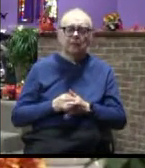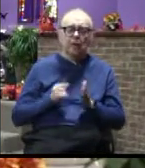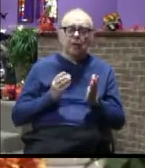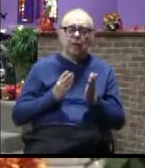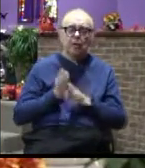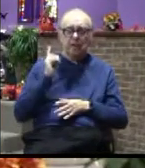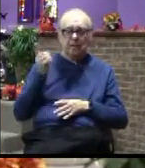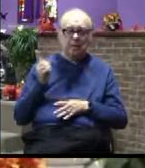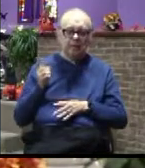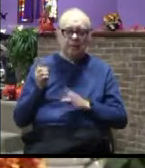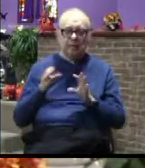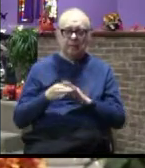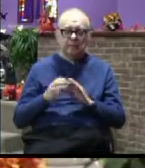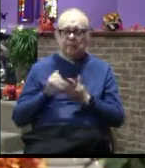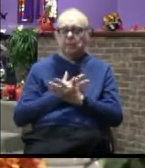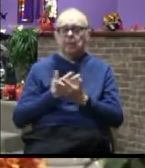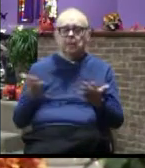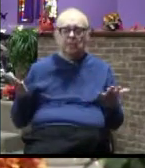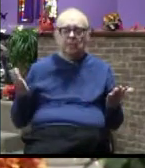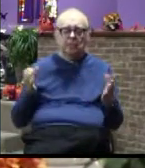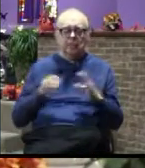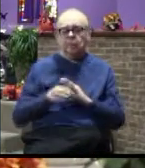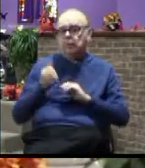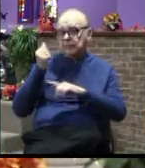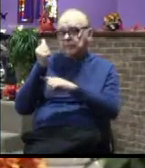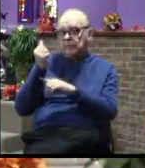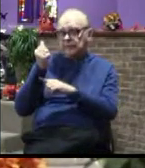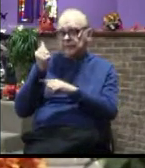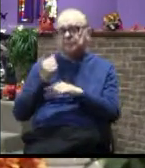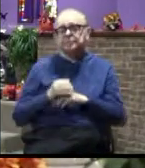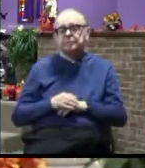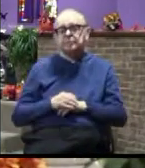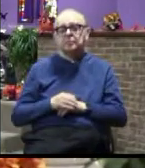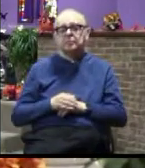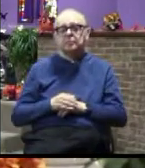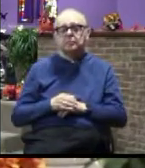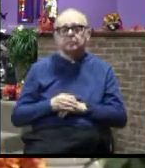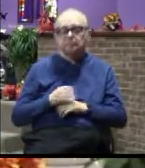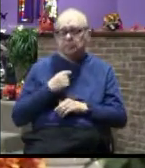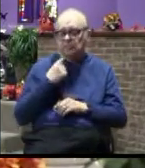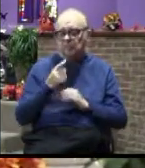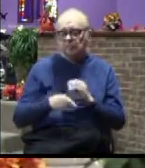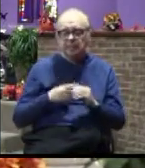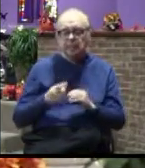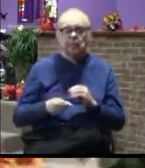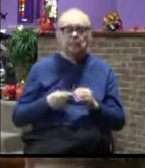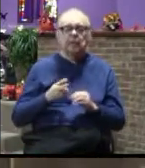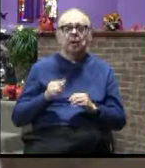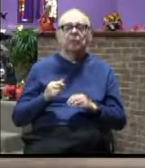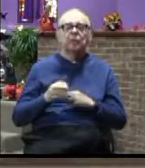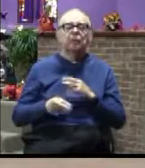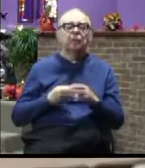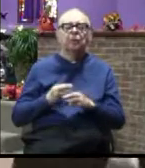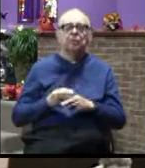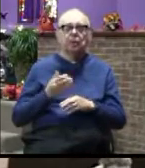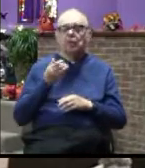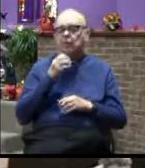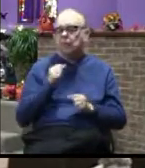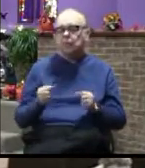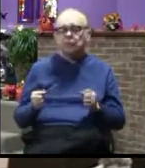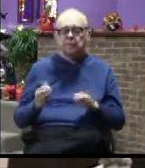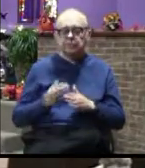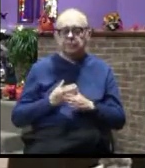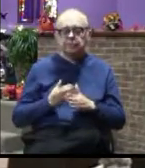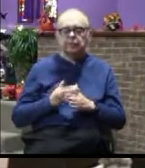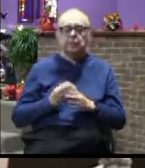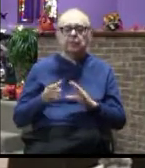through him he reconciled everything to himself they're telling you about global warming can I share with you a